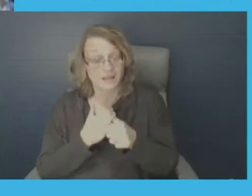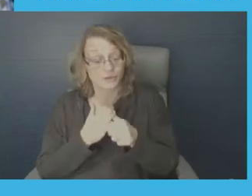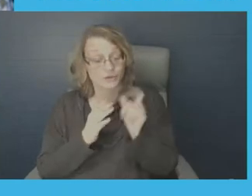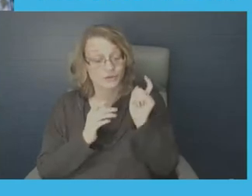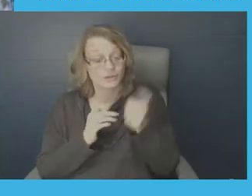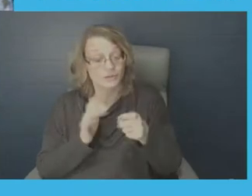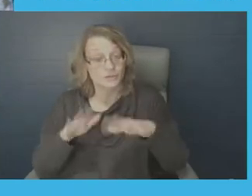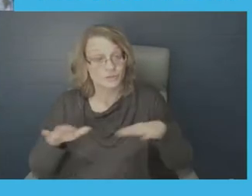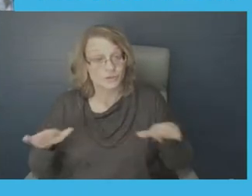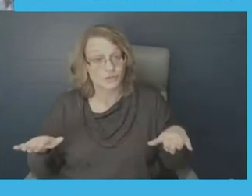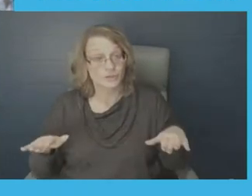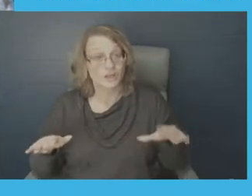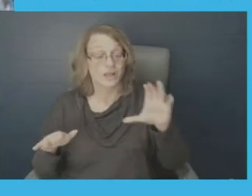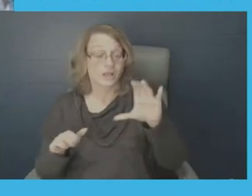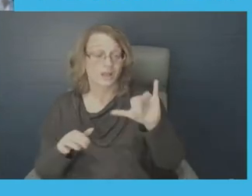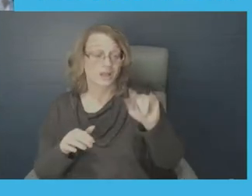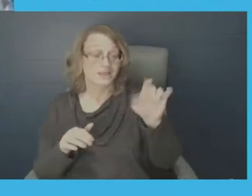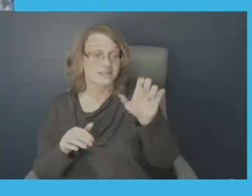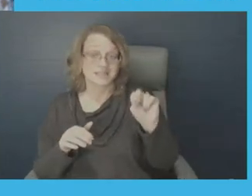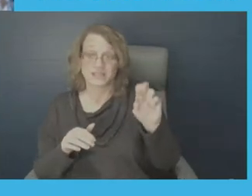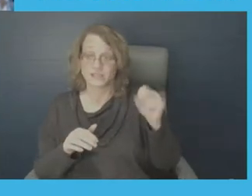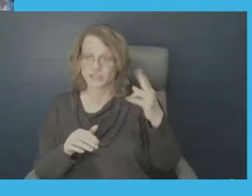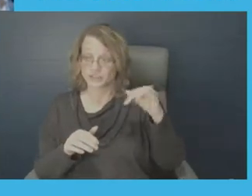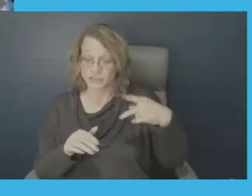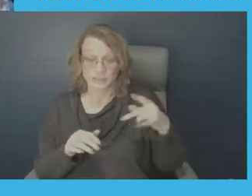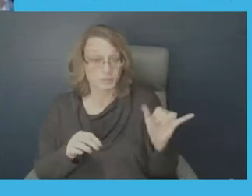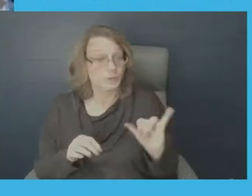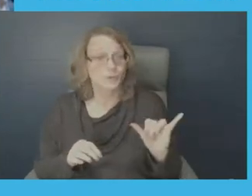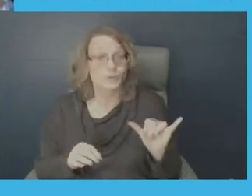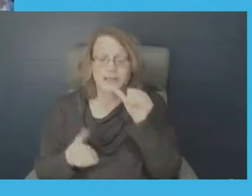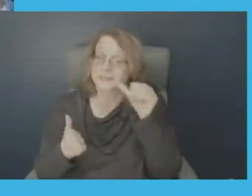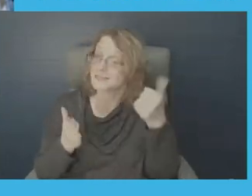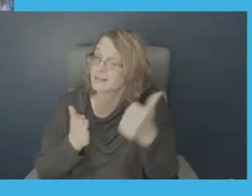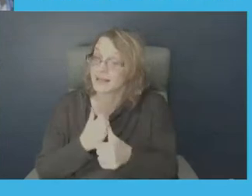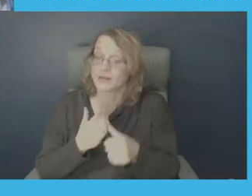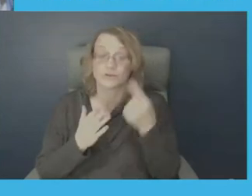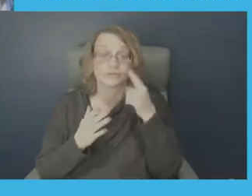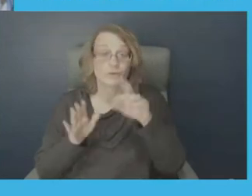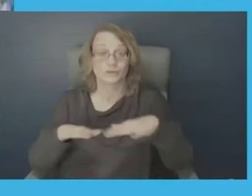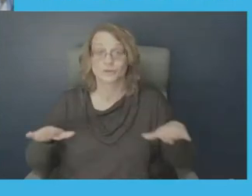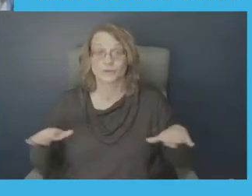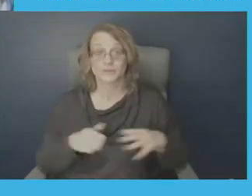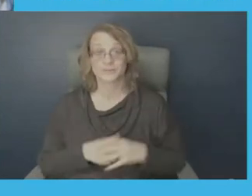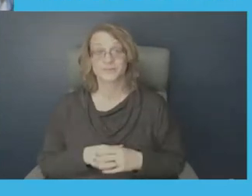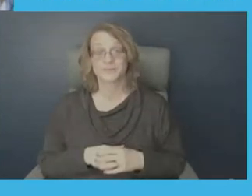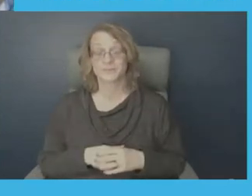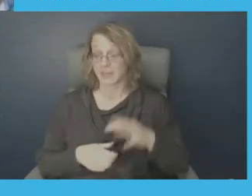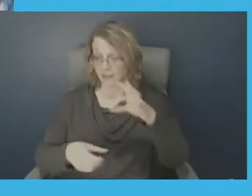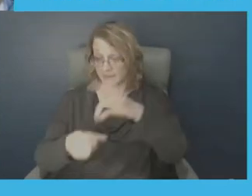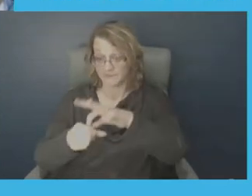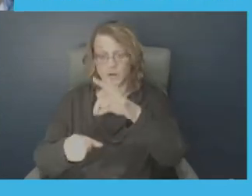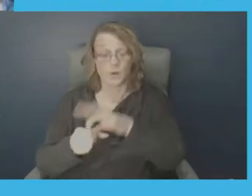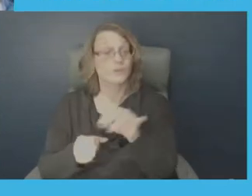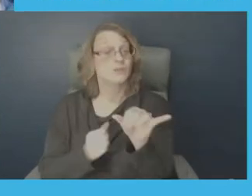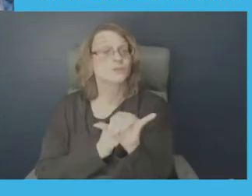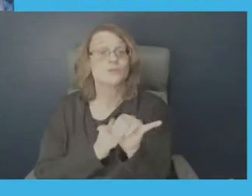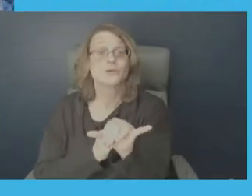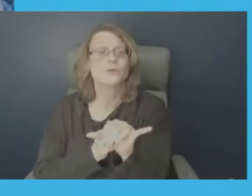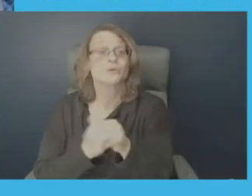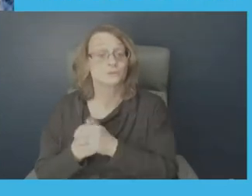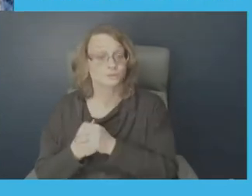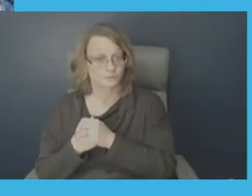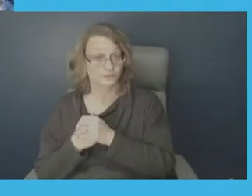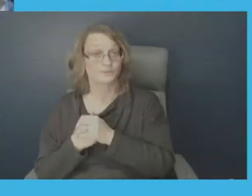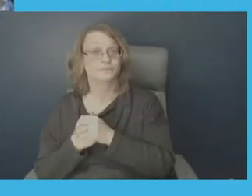is. It's a letter to our children. That's what citizenship is. It's a letter to our